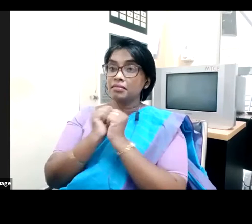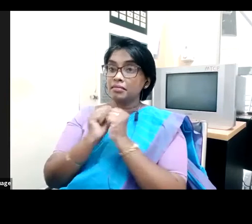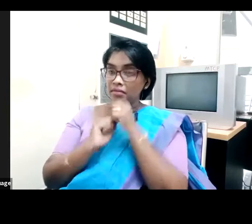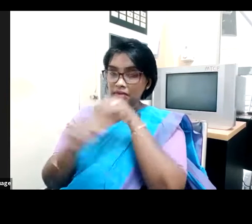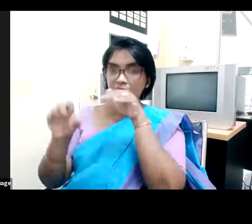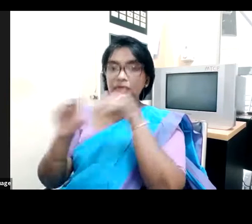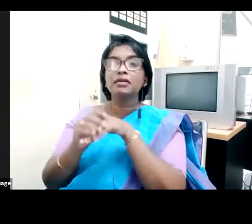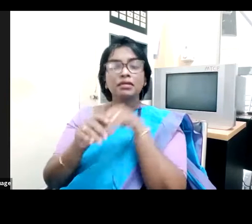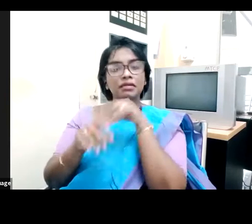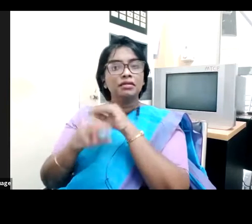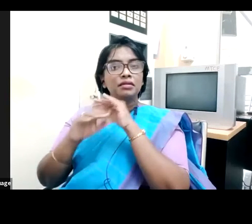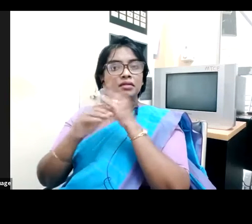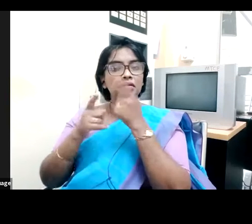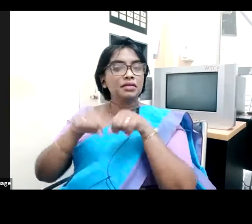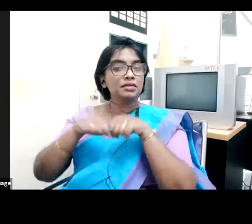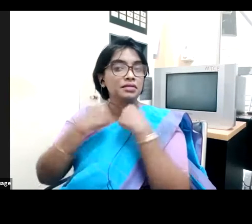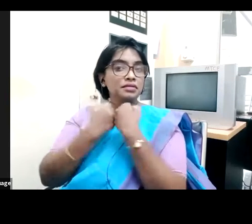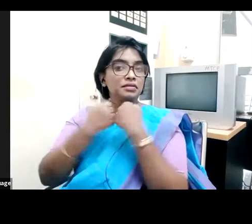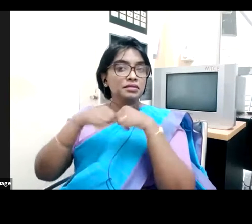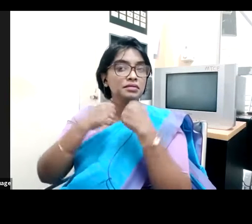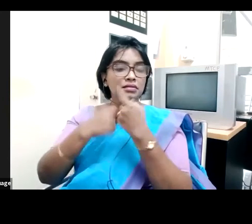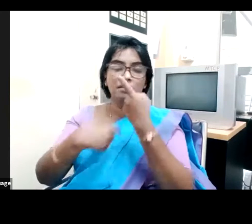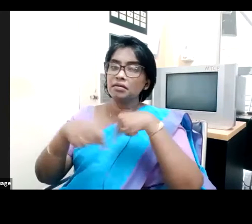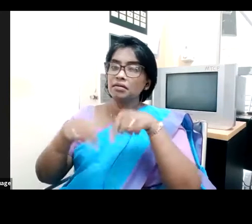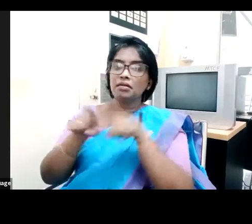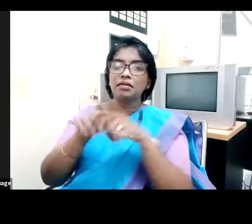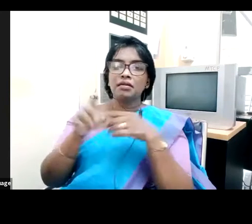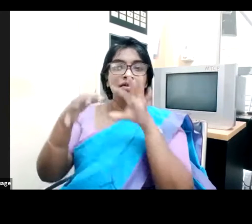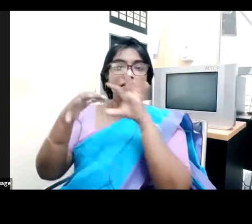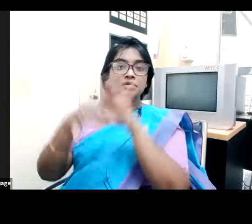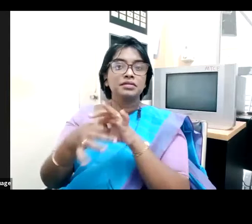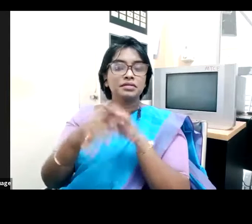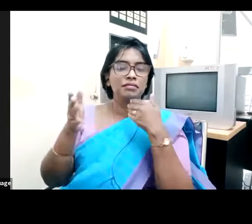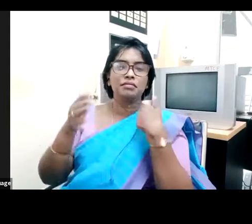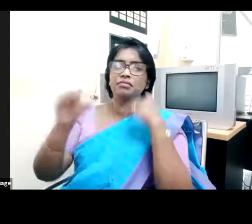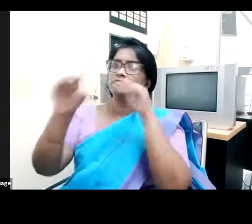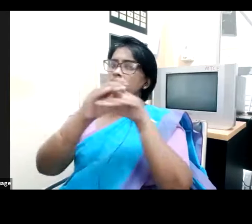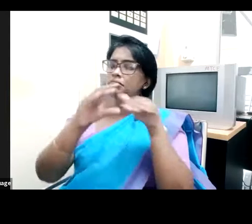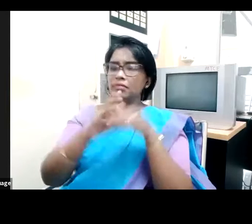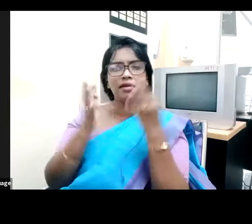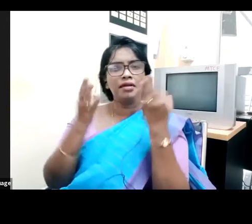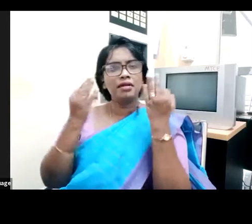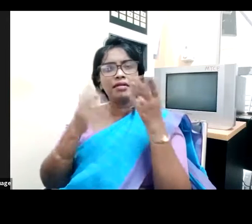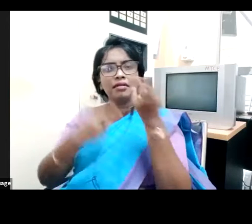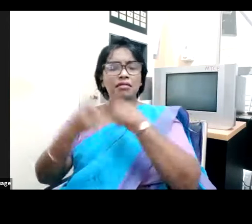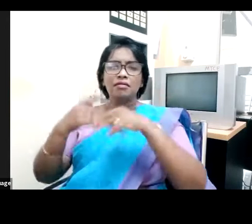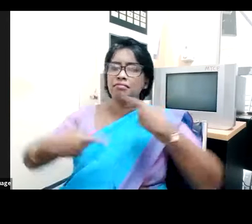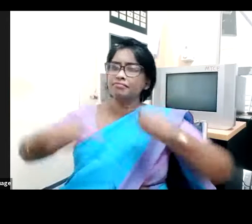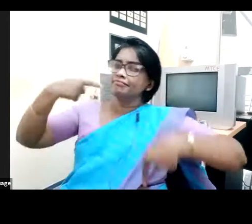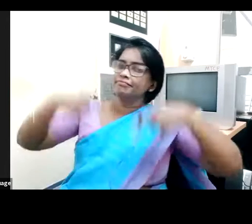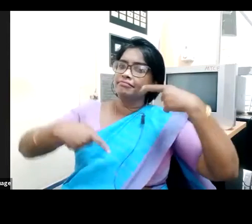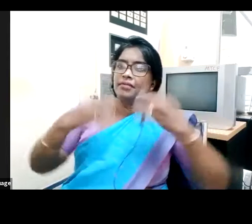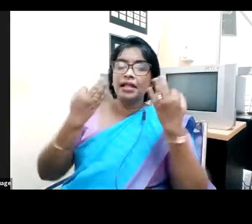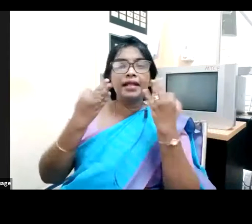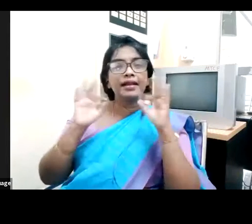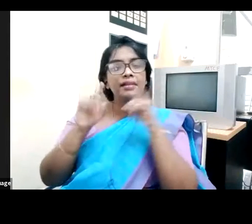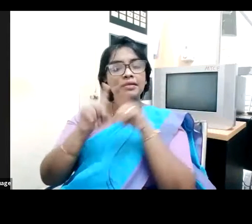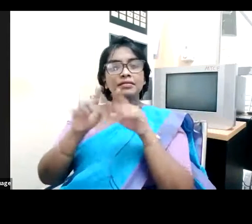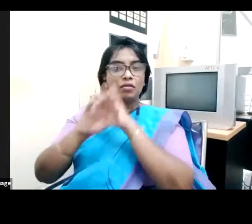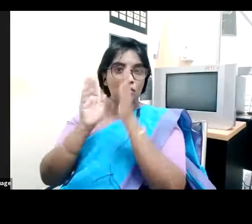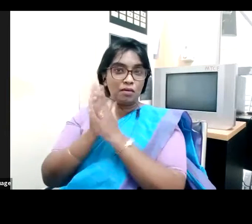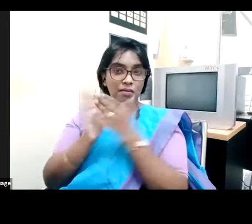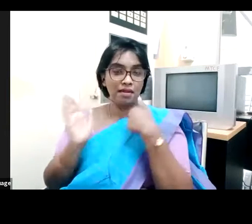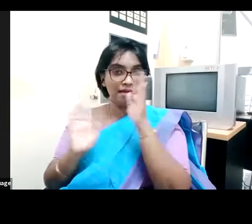to collective bargaining. And I think especially here we want to concentrate on non-discrimination and equal pay for